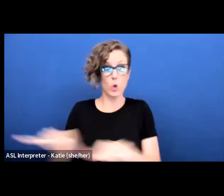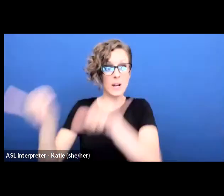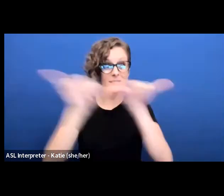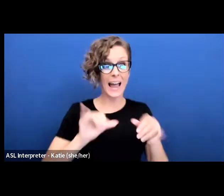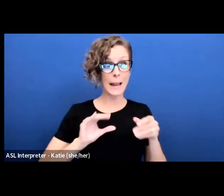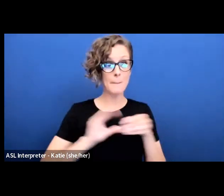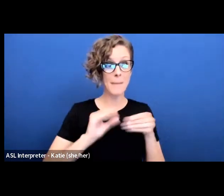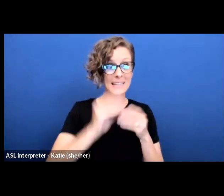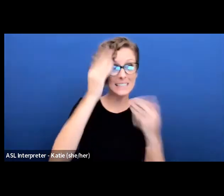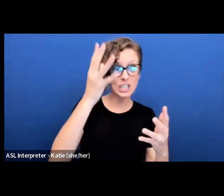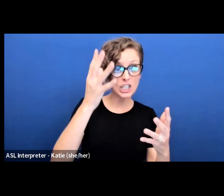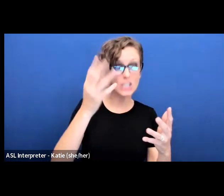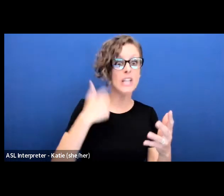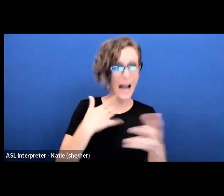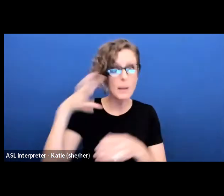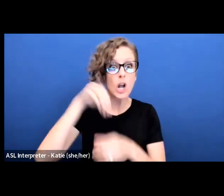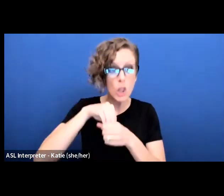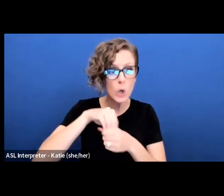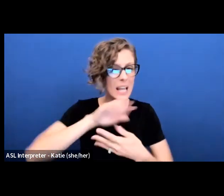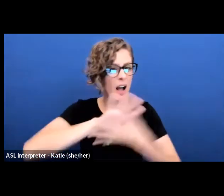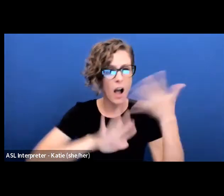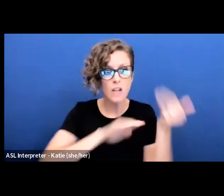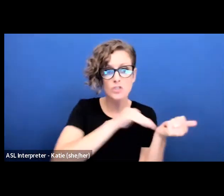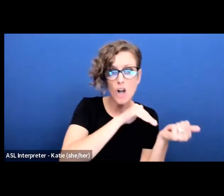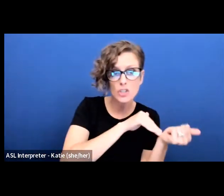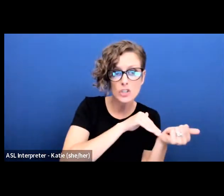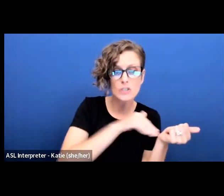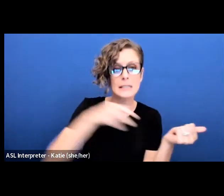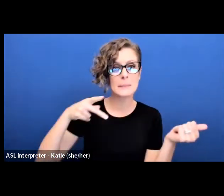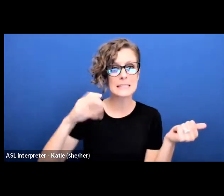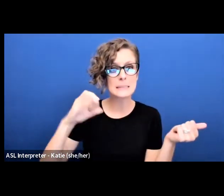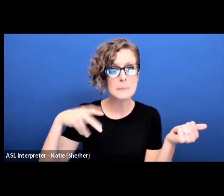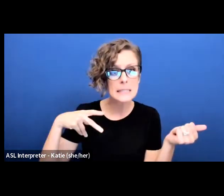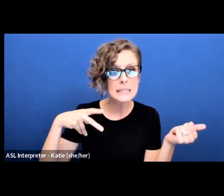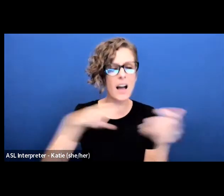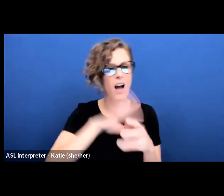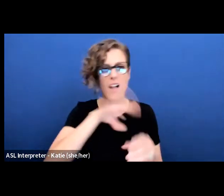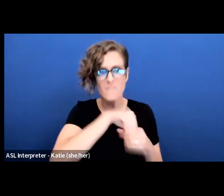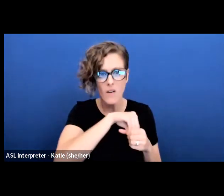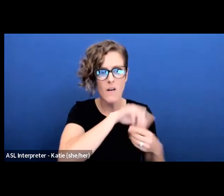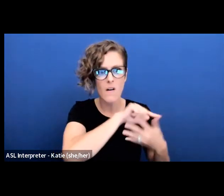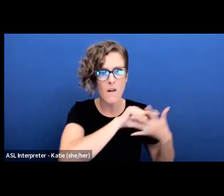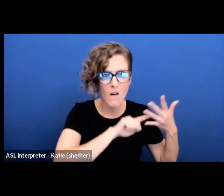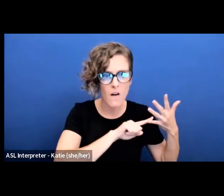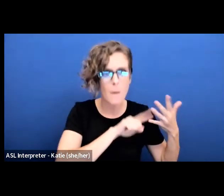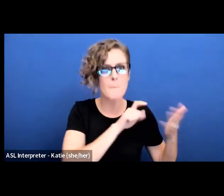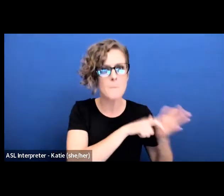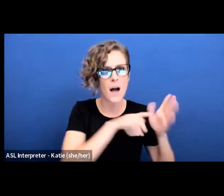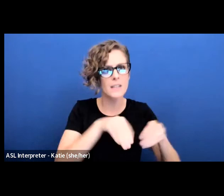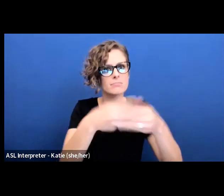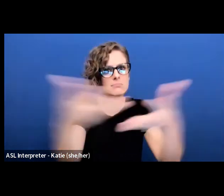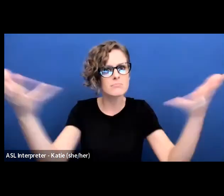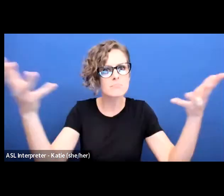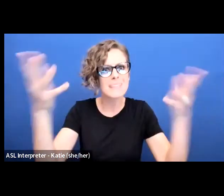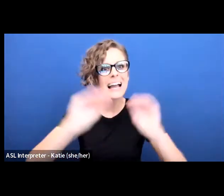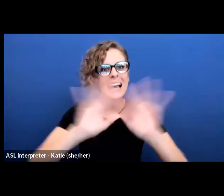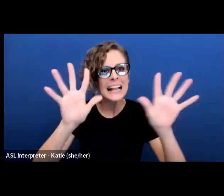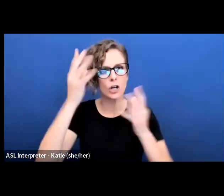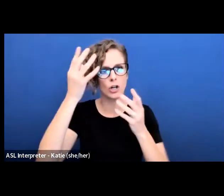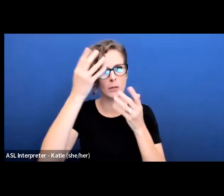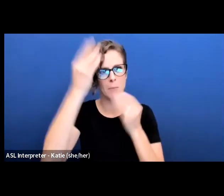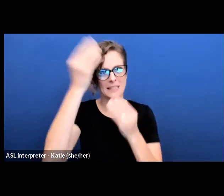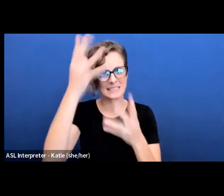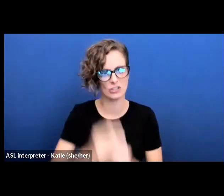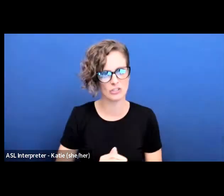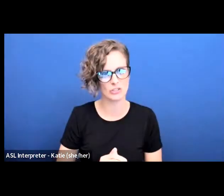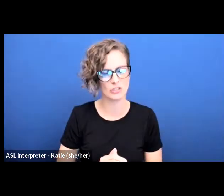including doctors and primary care providers in that, because I think that up until now,